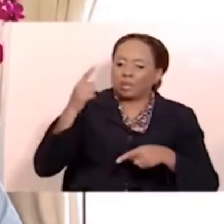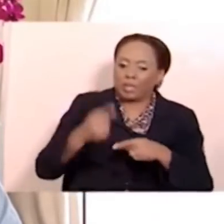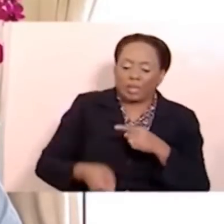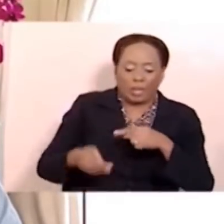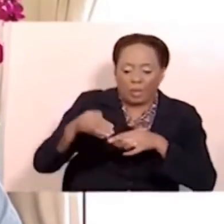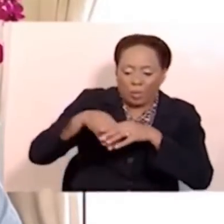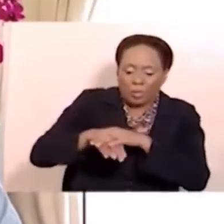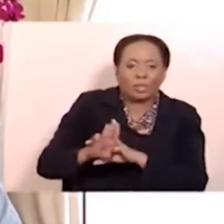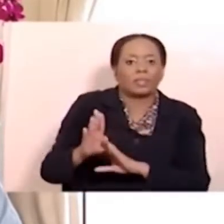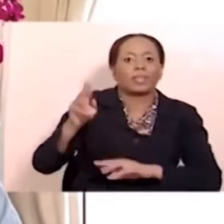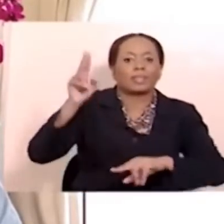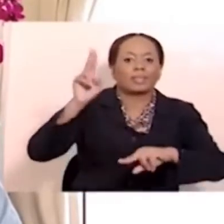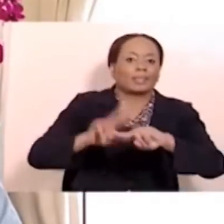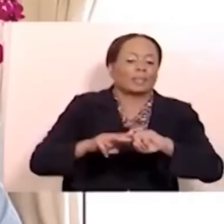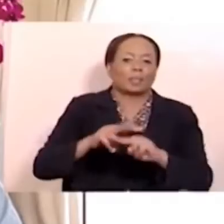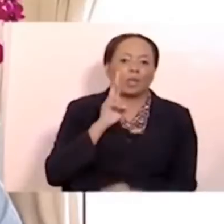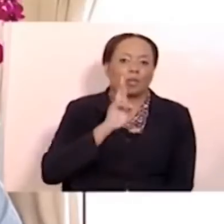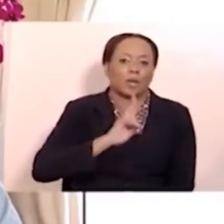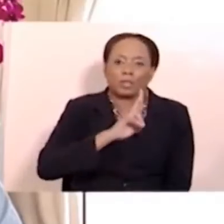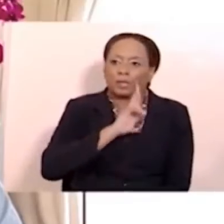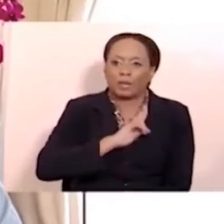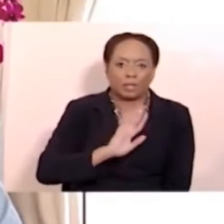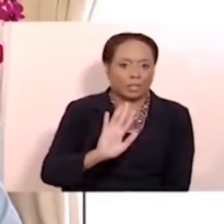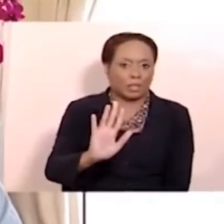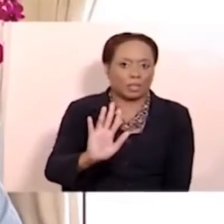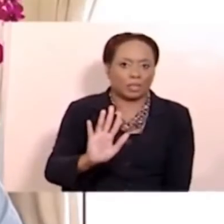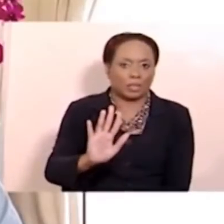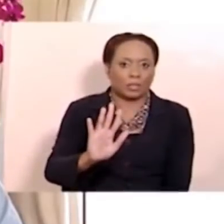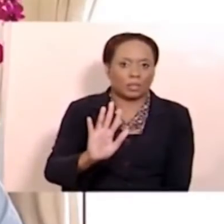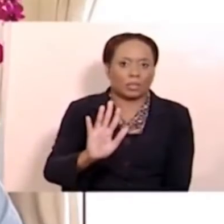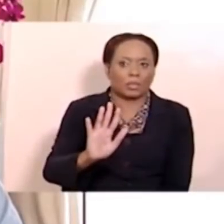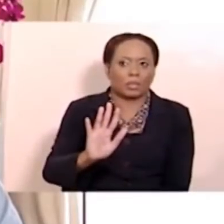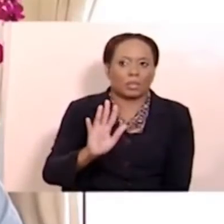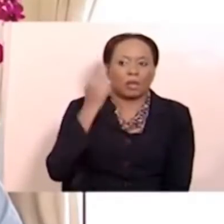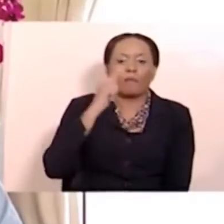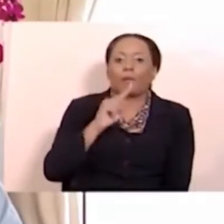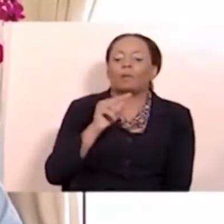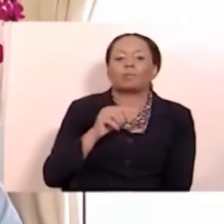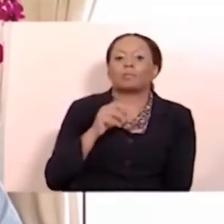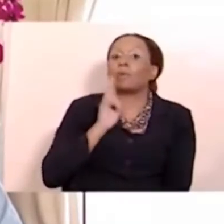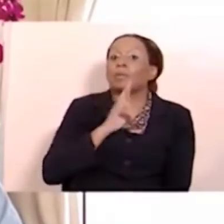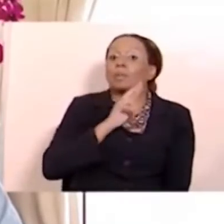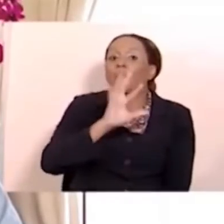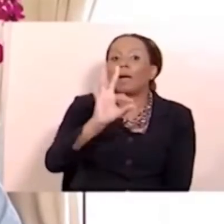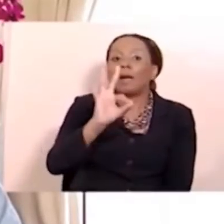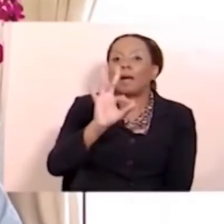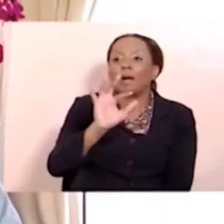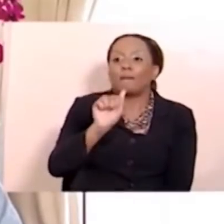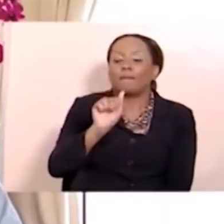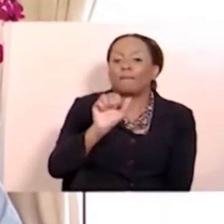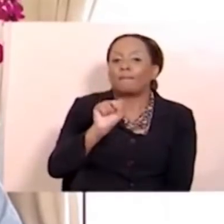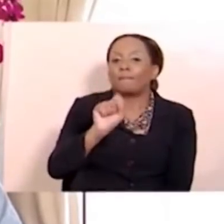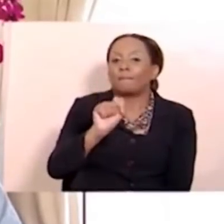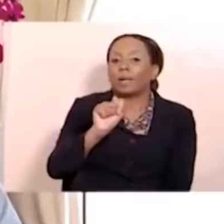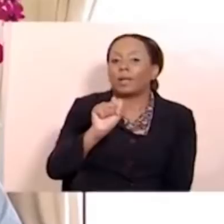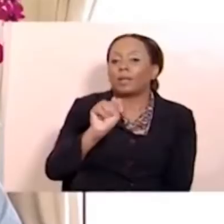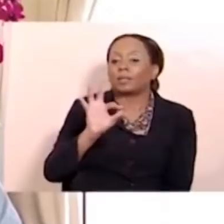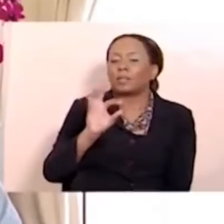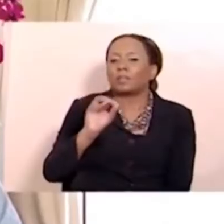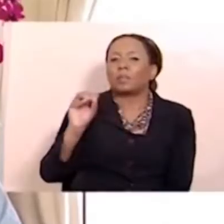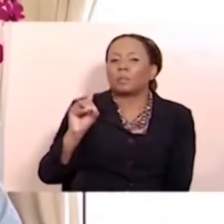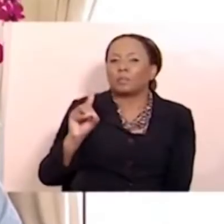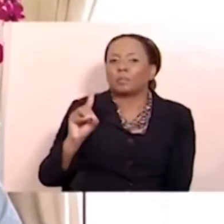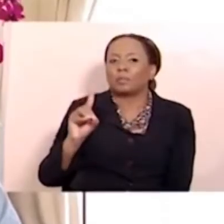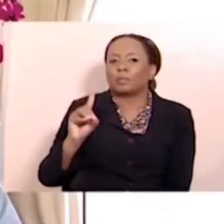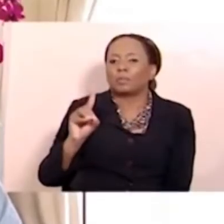fast food restaurants. But all other restaurants can have the in-house dining based on the density and protocols that were